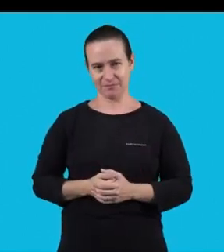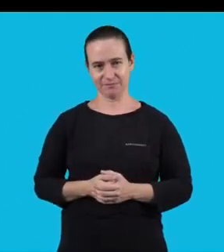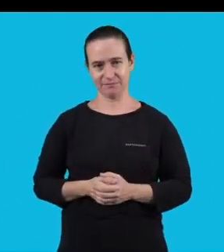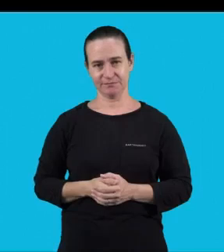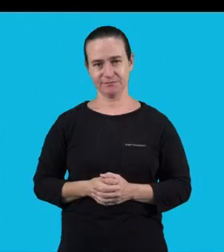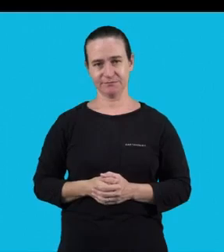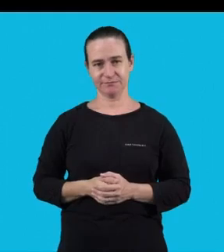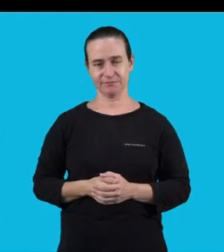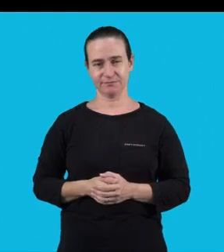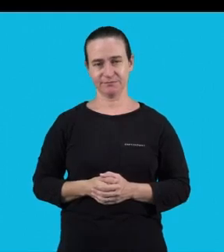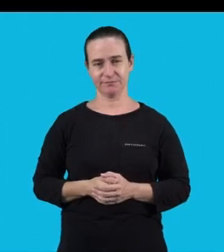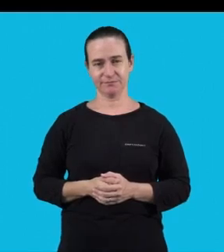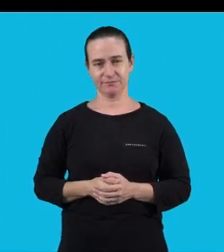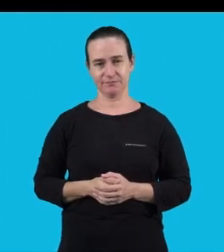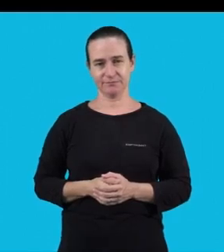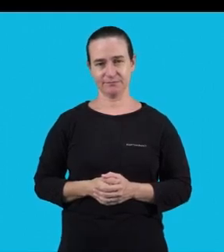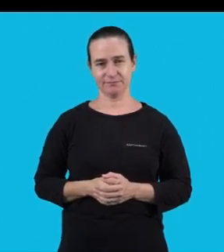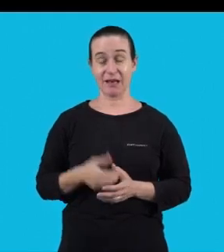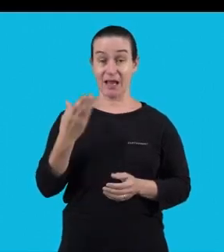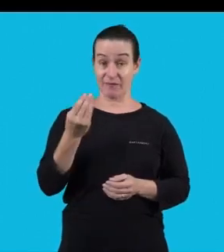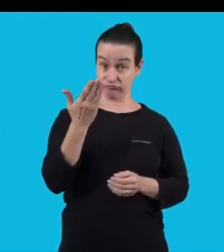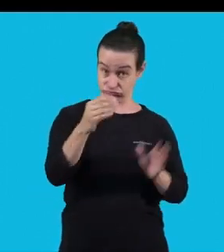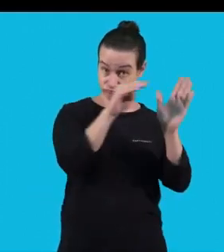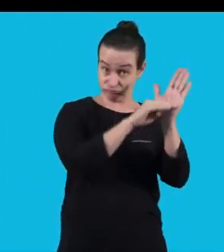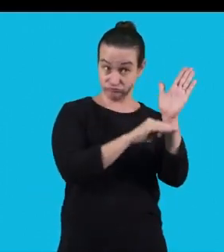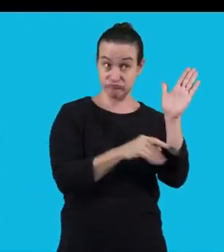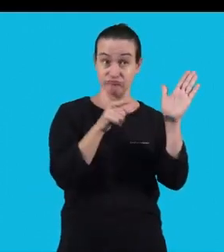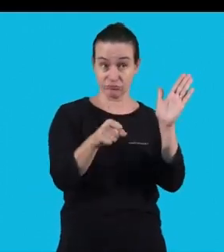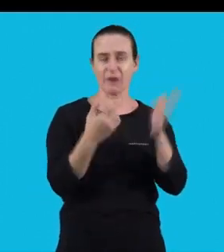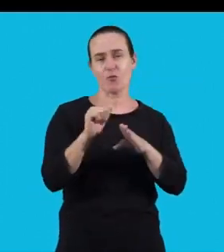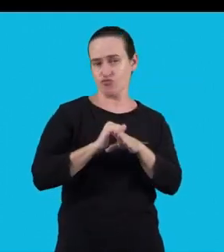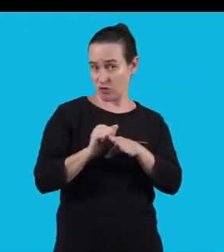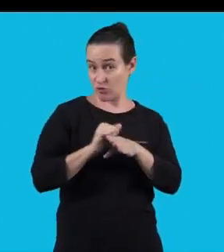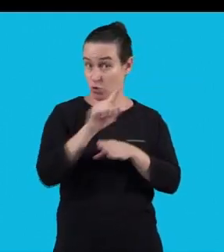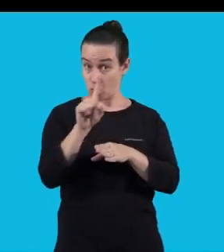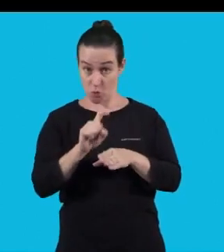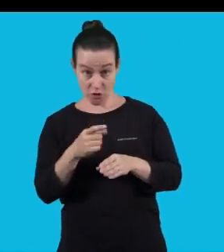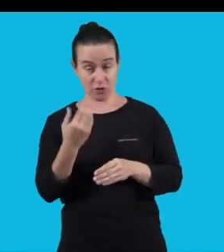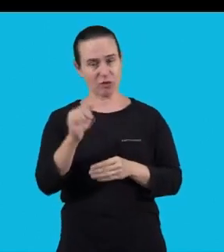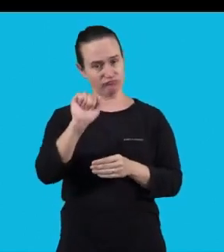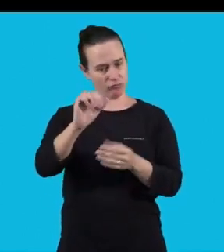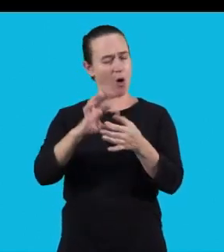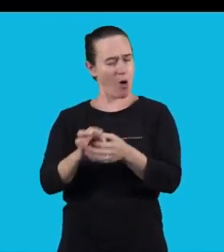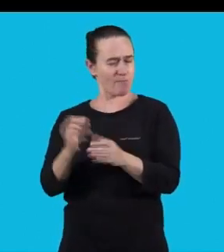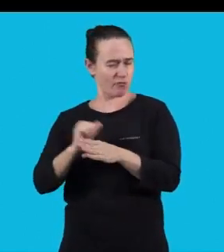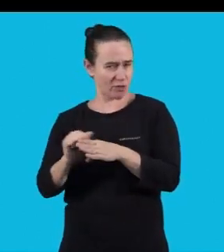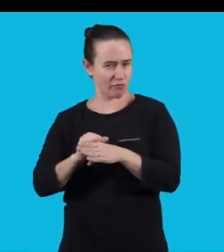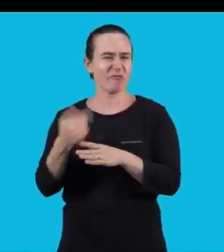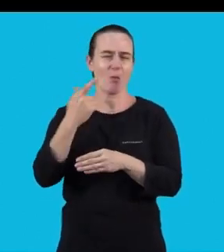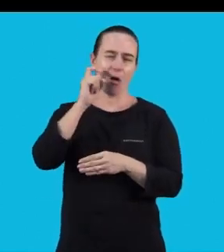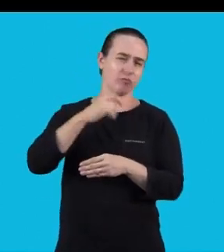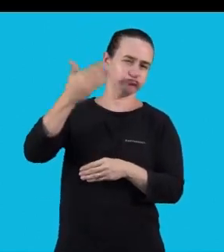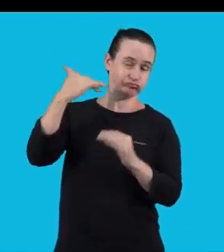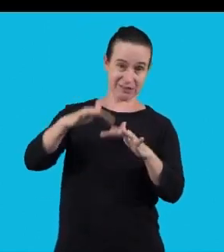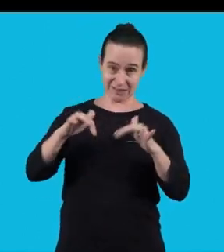skills. Here I have included some practice questions that you can do at home. They're all from past papers. Go